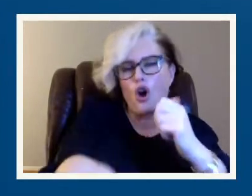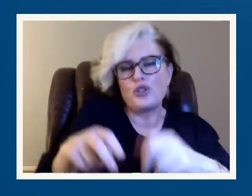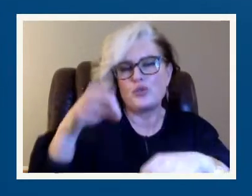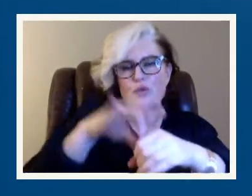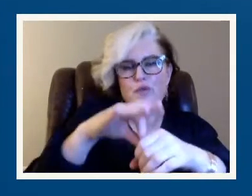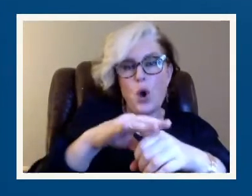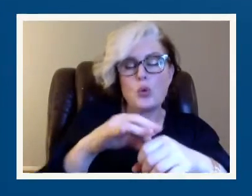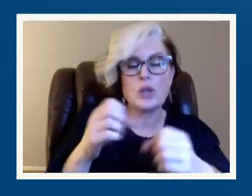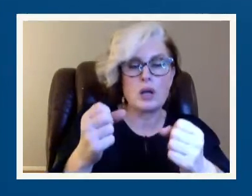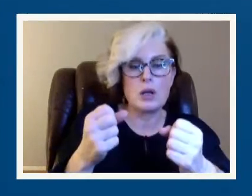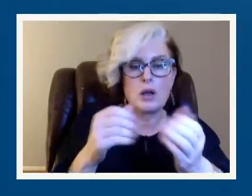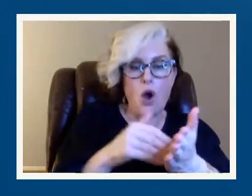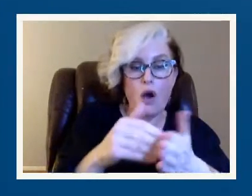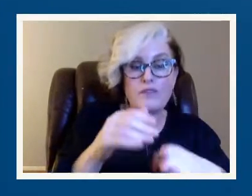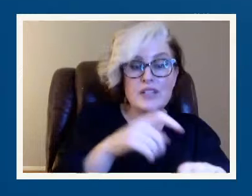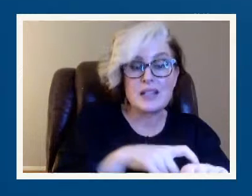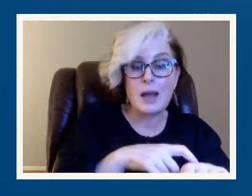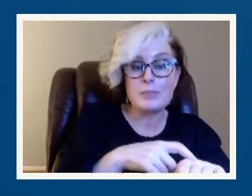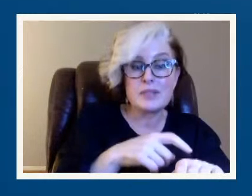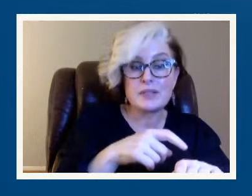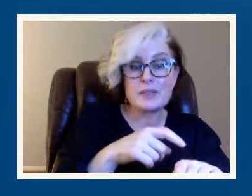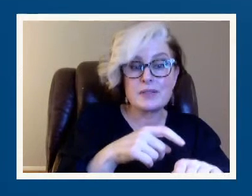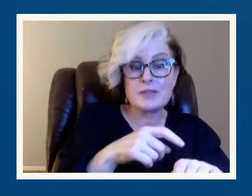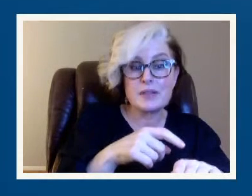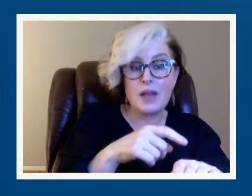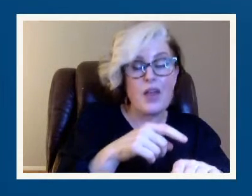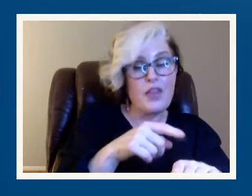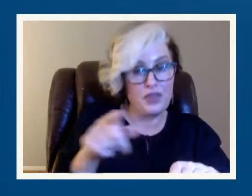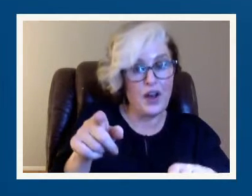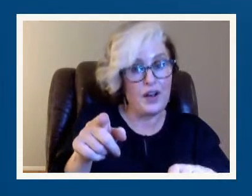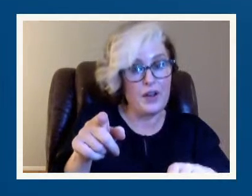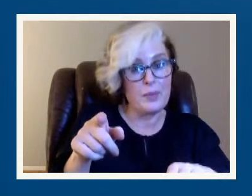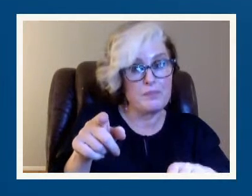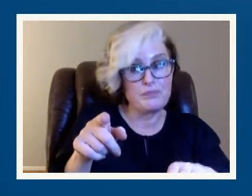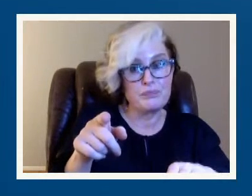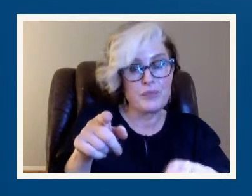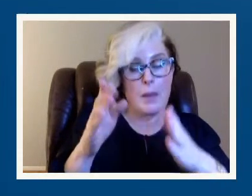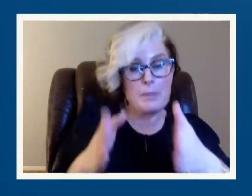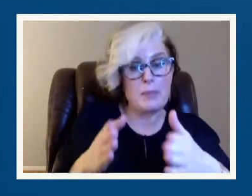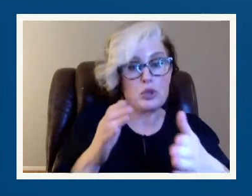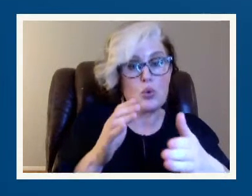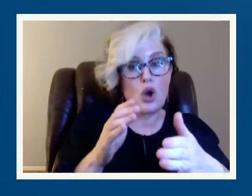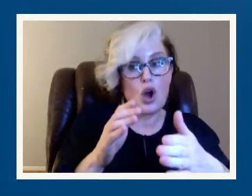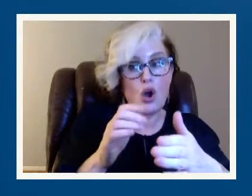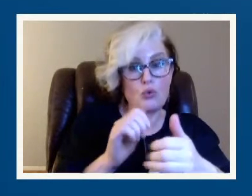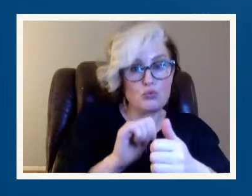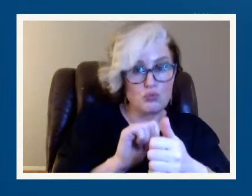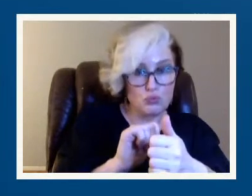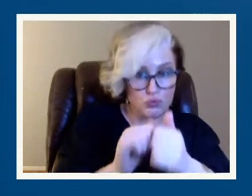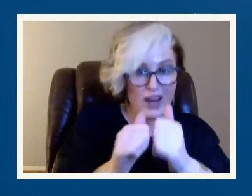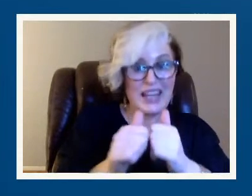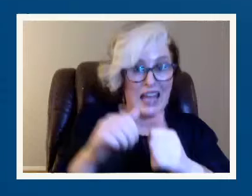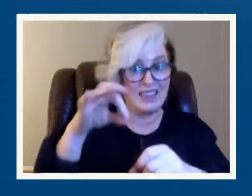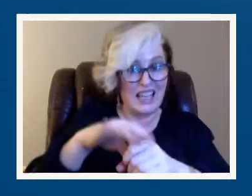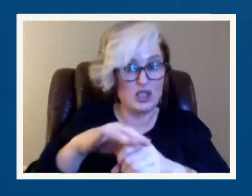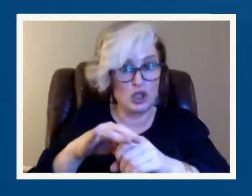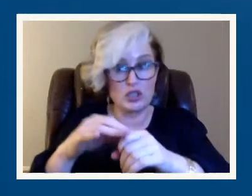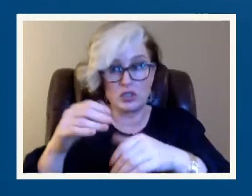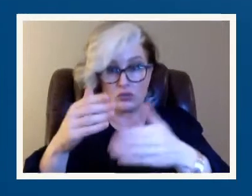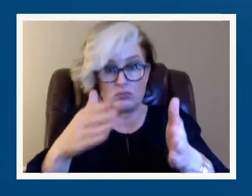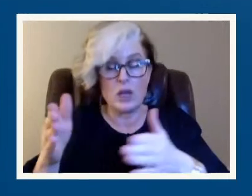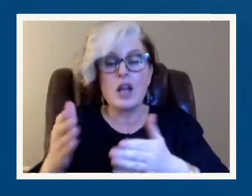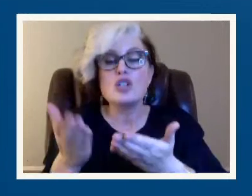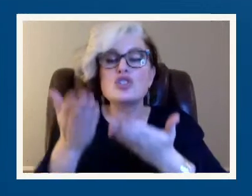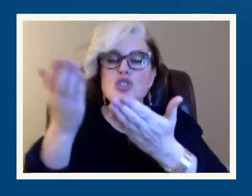A lot of times, many of the elected officials or the people who are running to run elections right now are suggesting